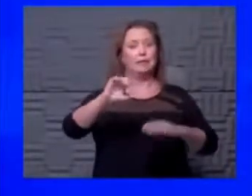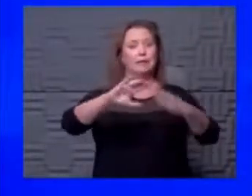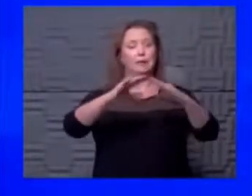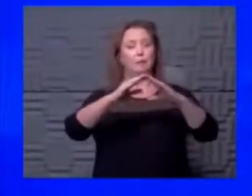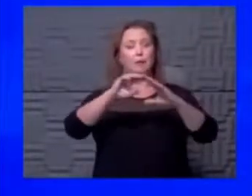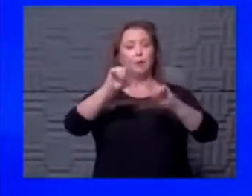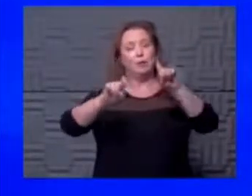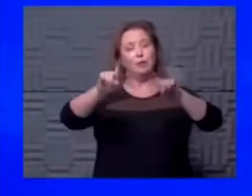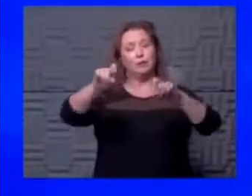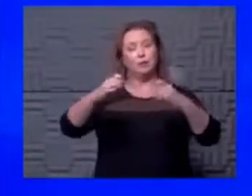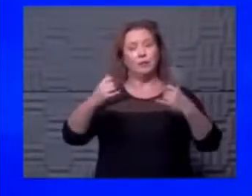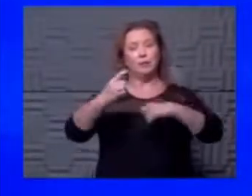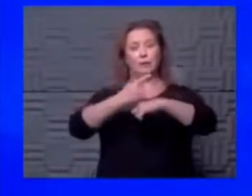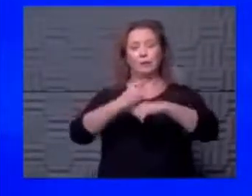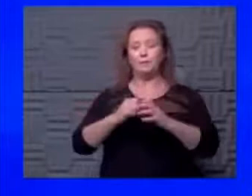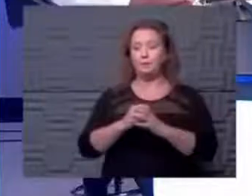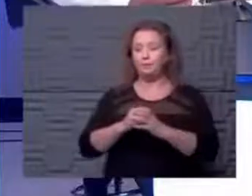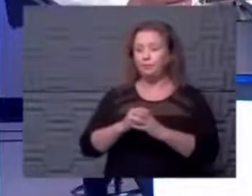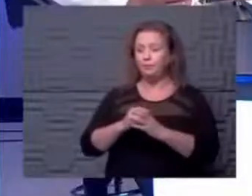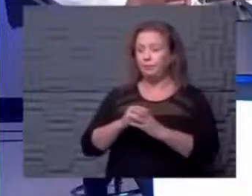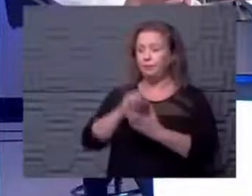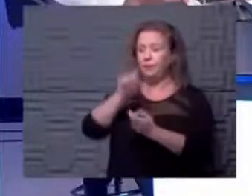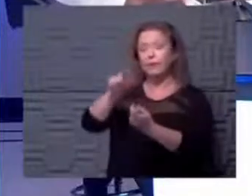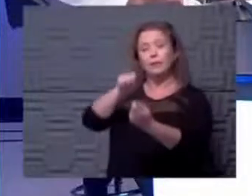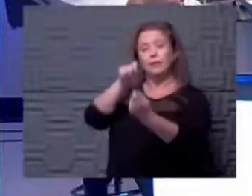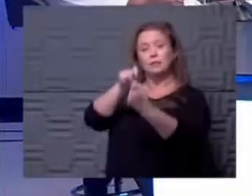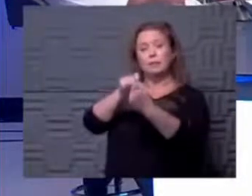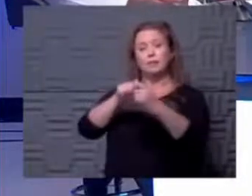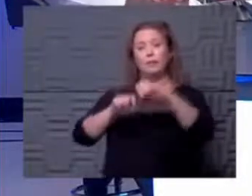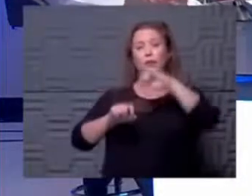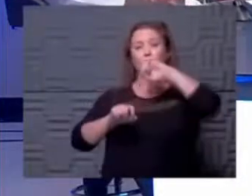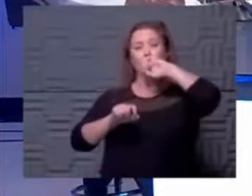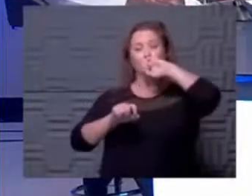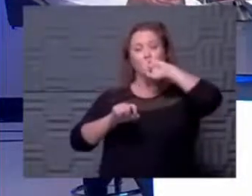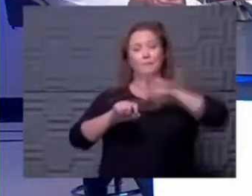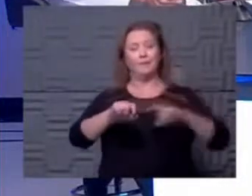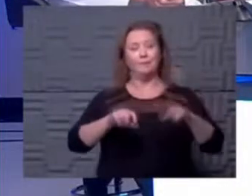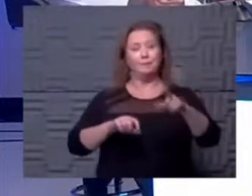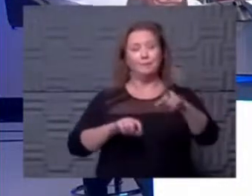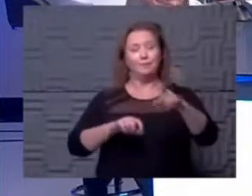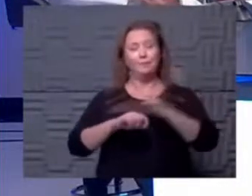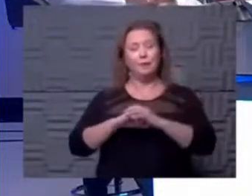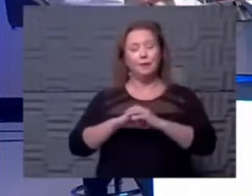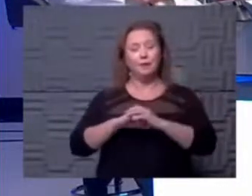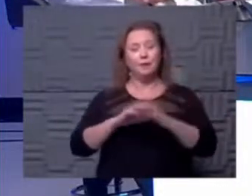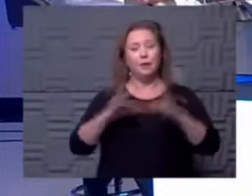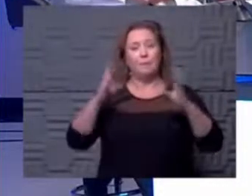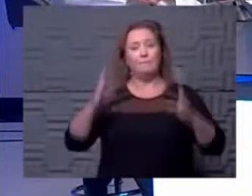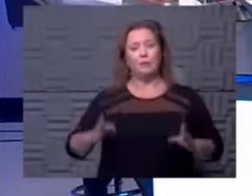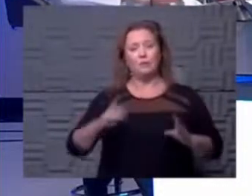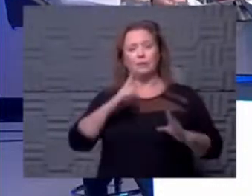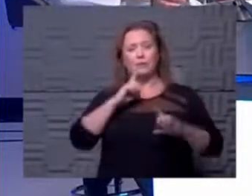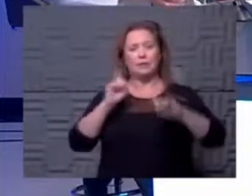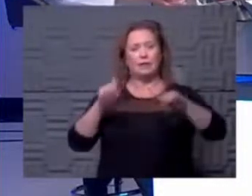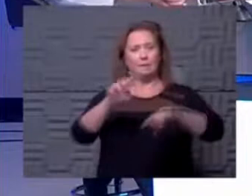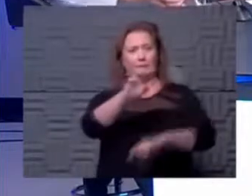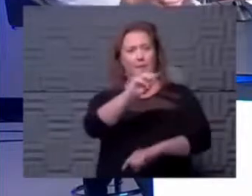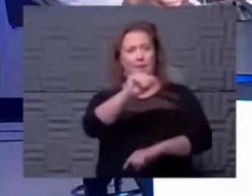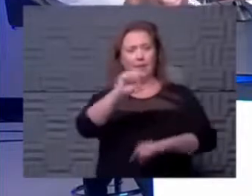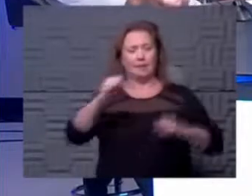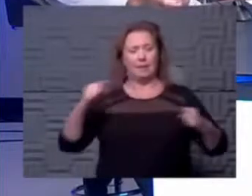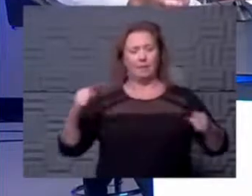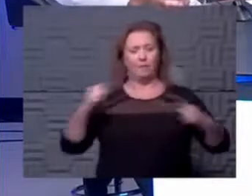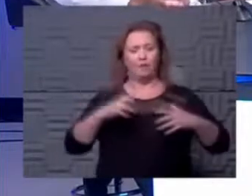community asking? So this is specifically for Archbishop Naumann. This person says, I attend Mass, but I am